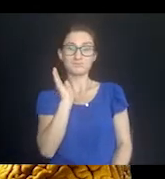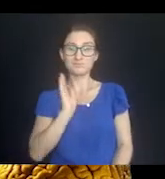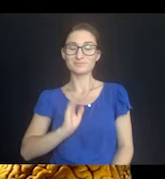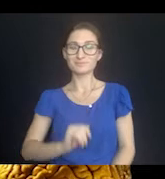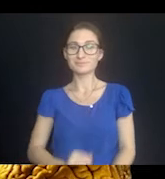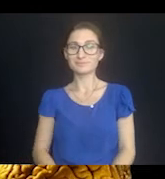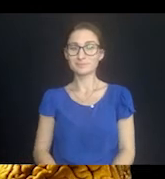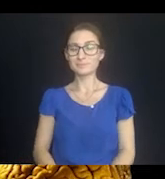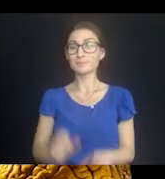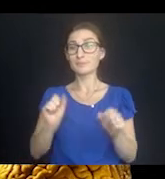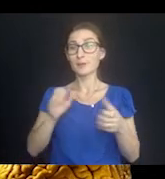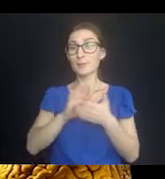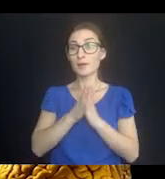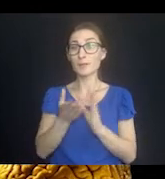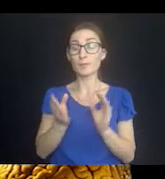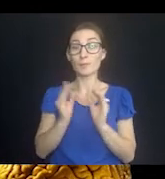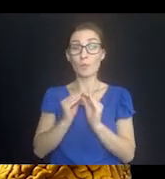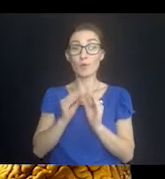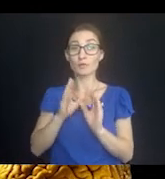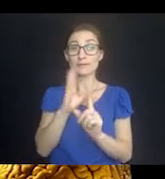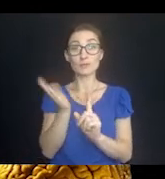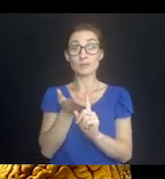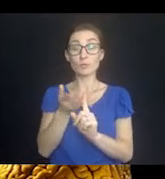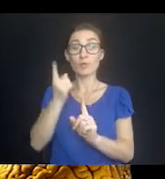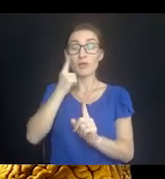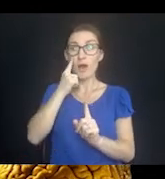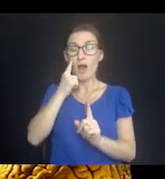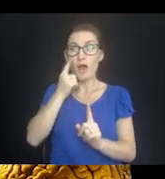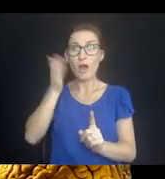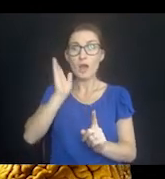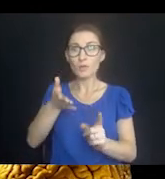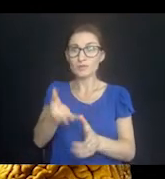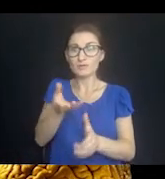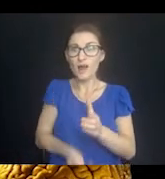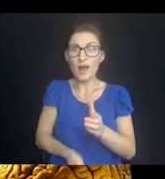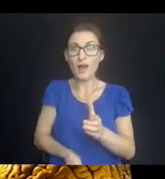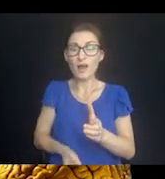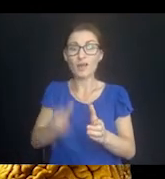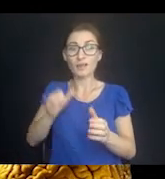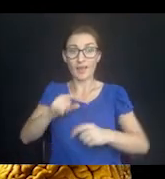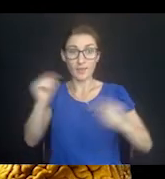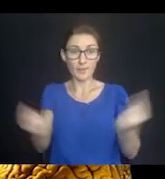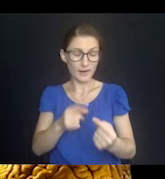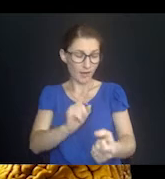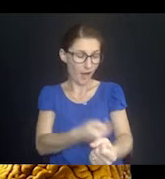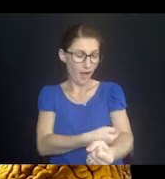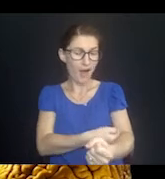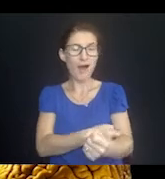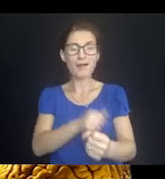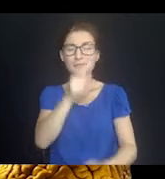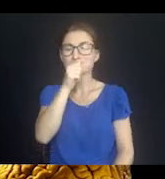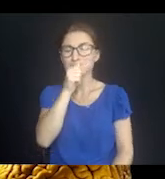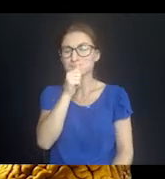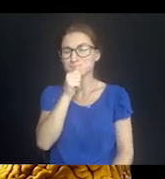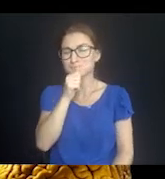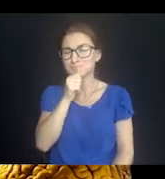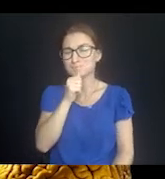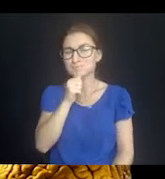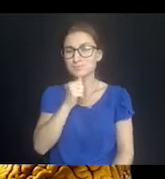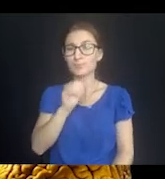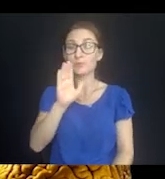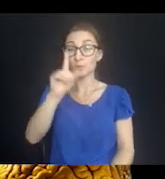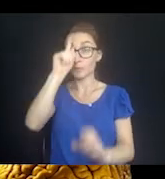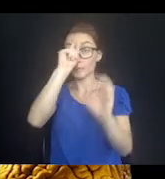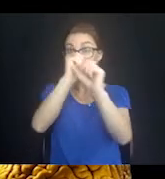freaked out, you can actually run away or swat at the nurse trying to give it to you. You can become more suggestible, thinking that you're going to die